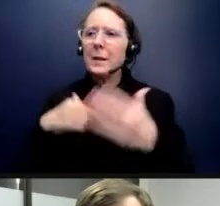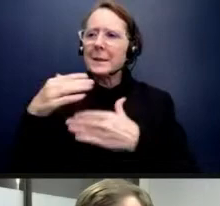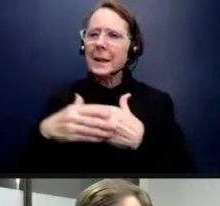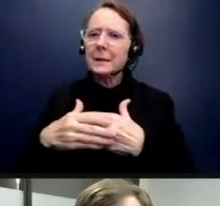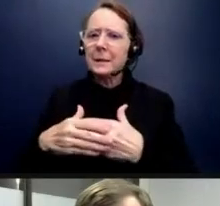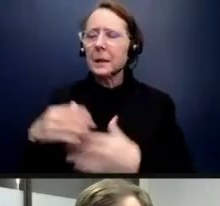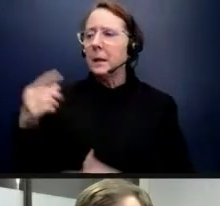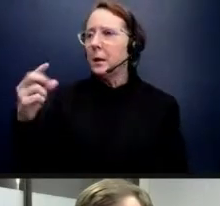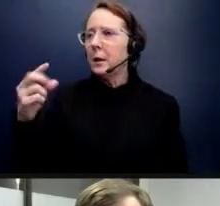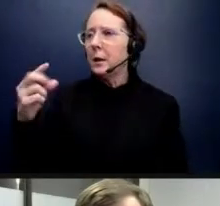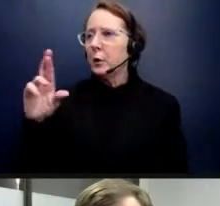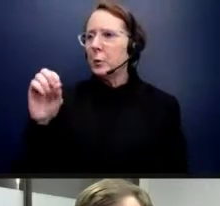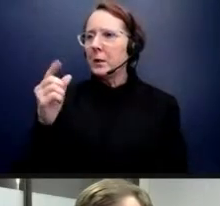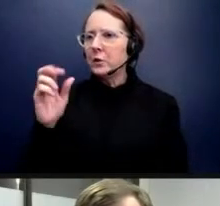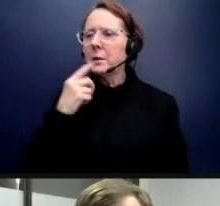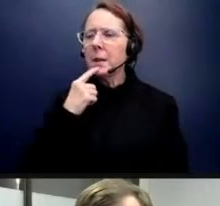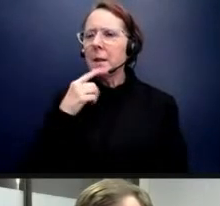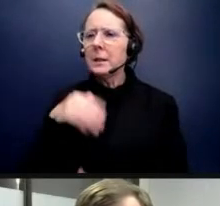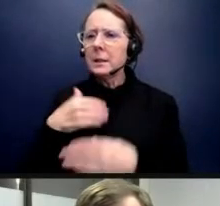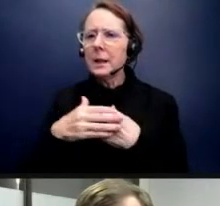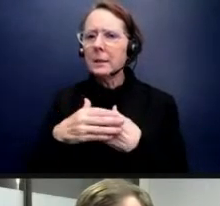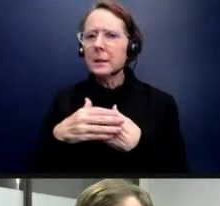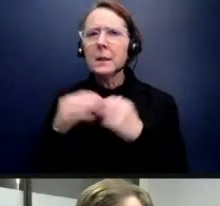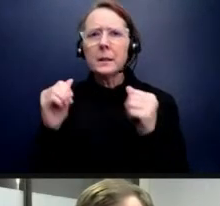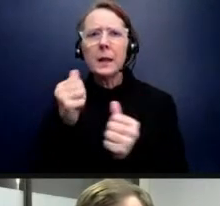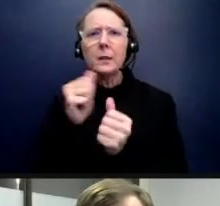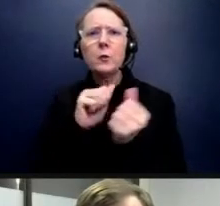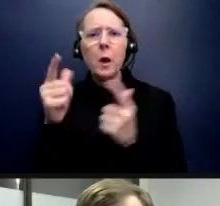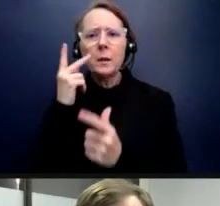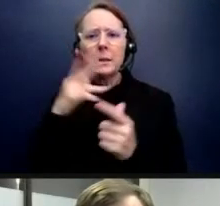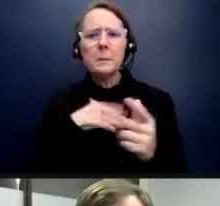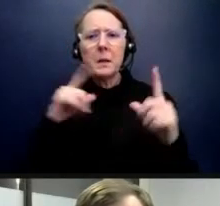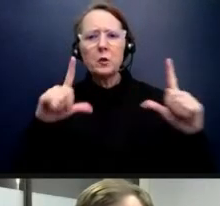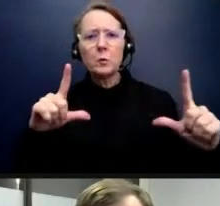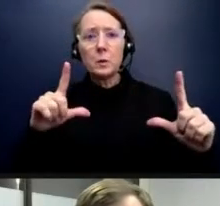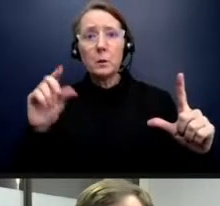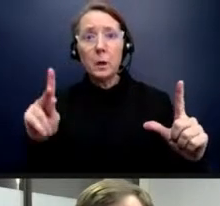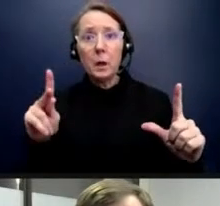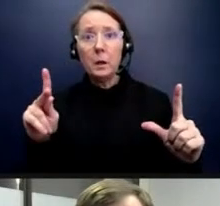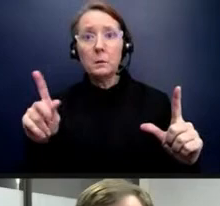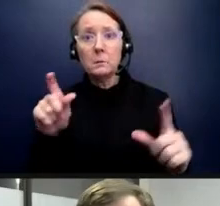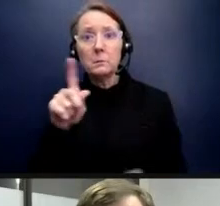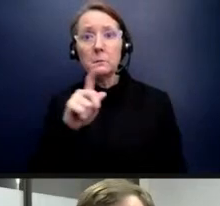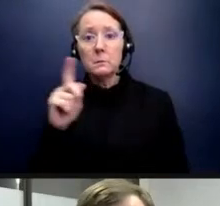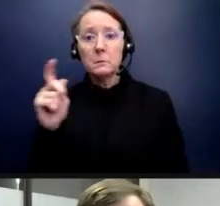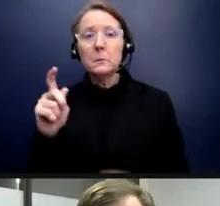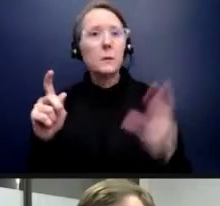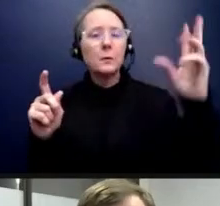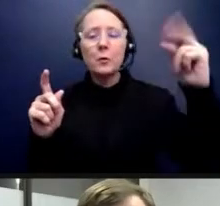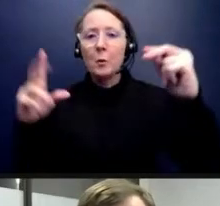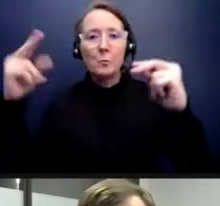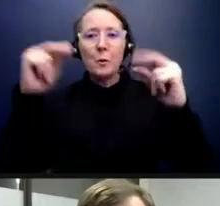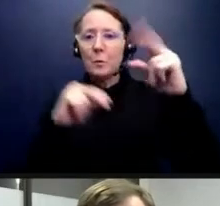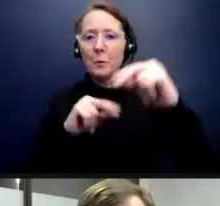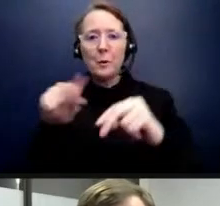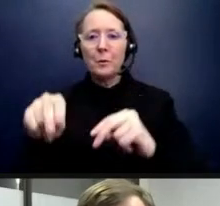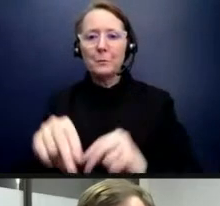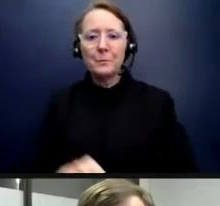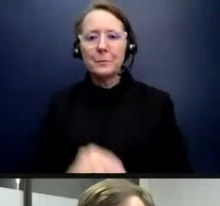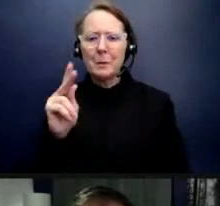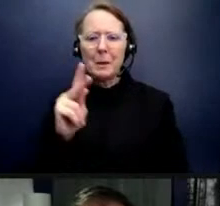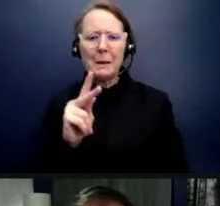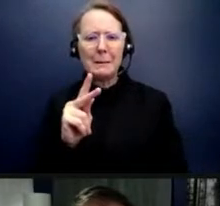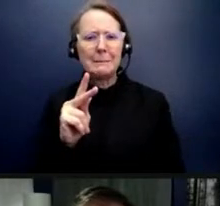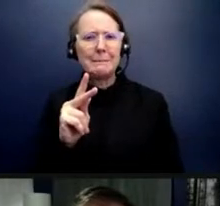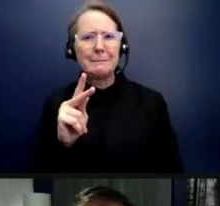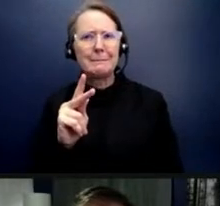be me. Can everyone see my screen okay? No. Yeah. Okay.